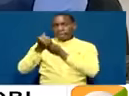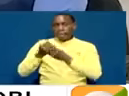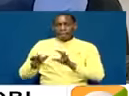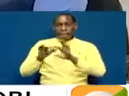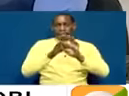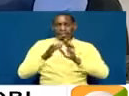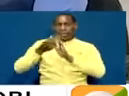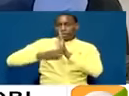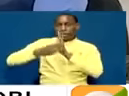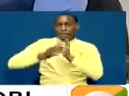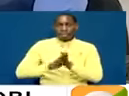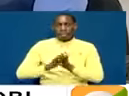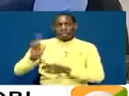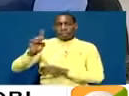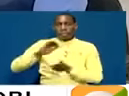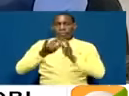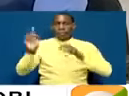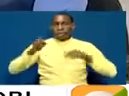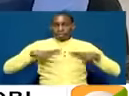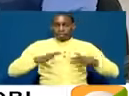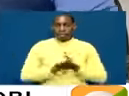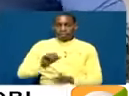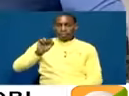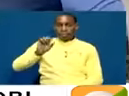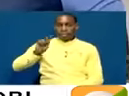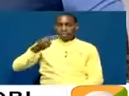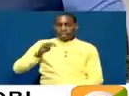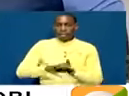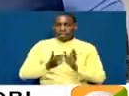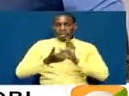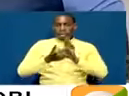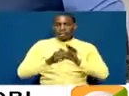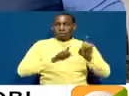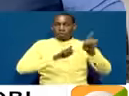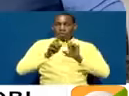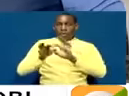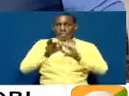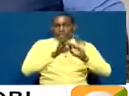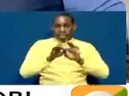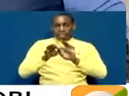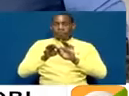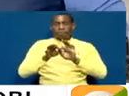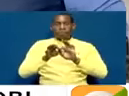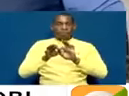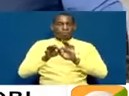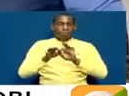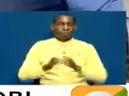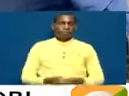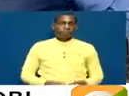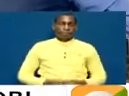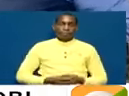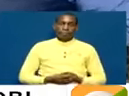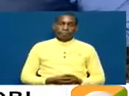Azimio manifesto to Nairobi residents. Seth Olale trailed the Azimio caravan as it crisscrossed the